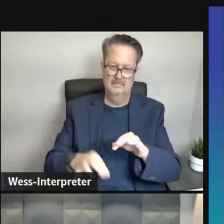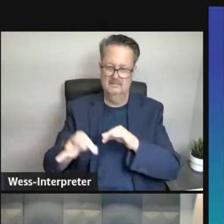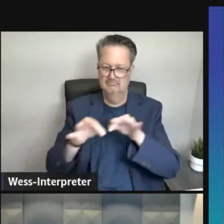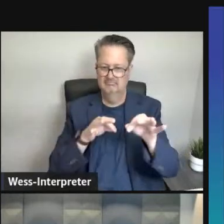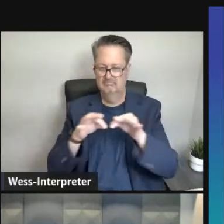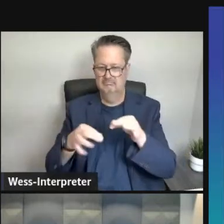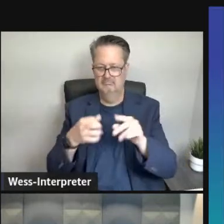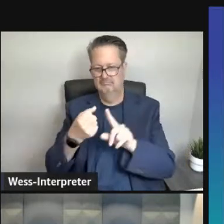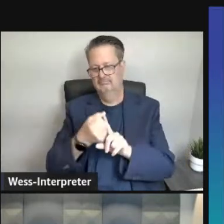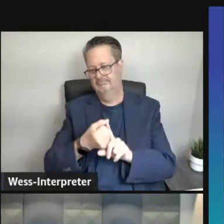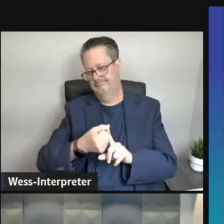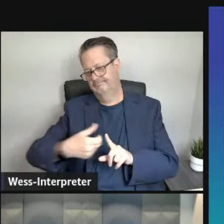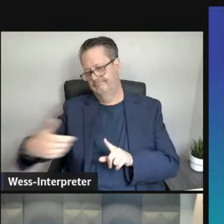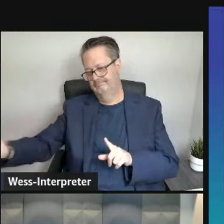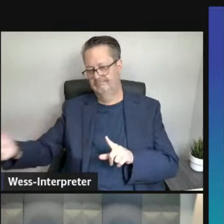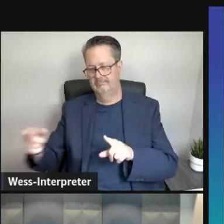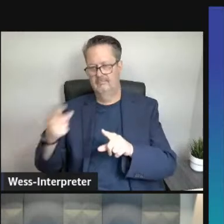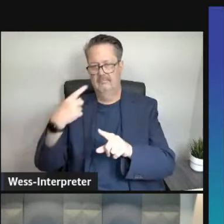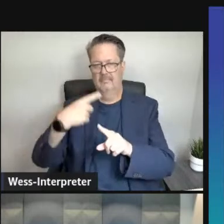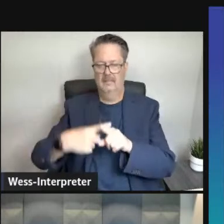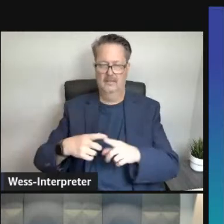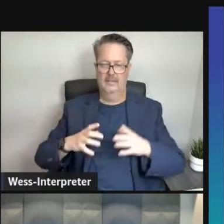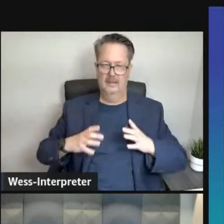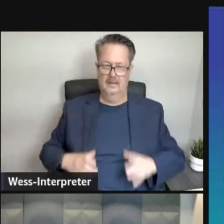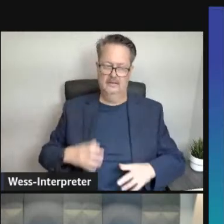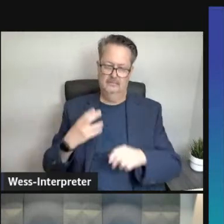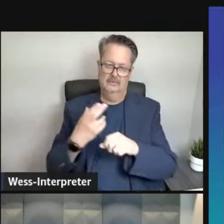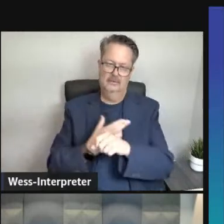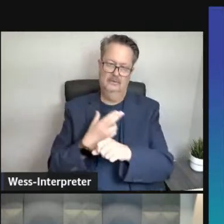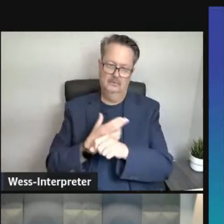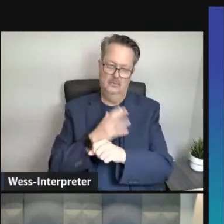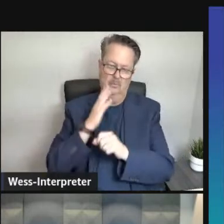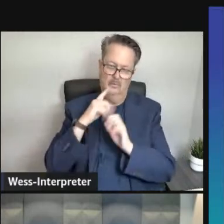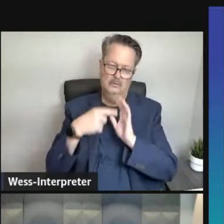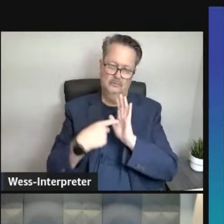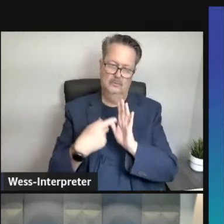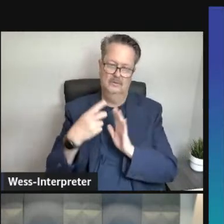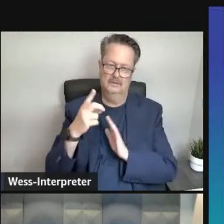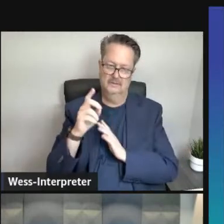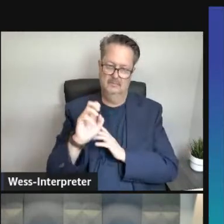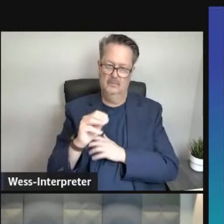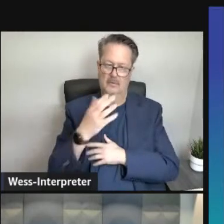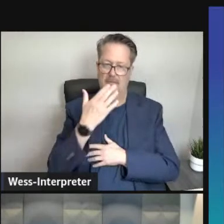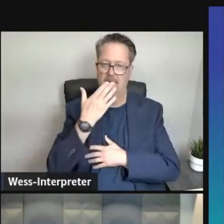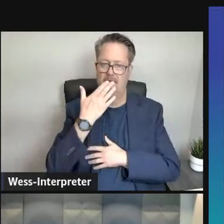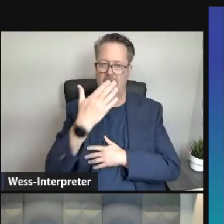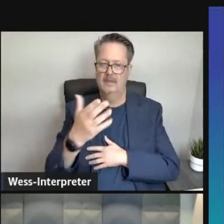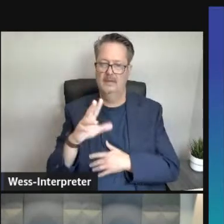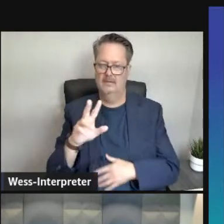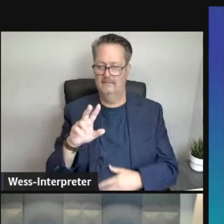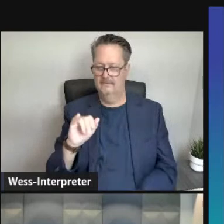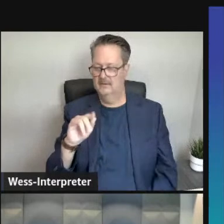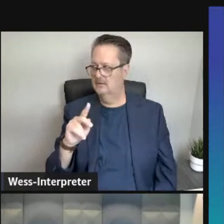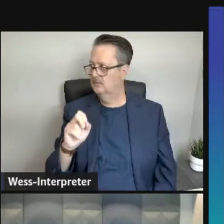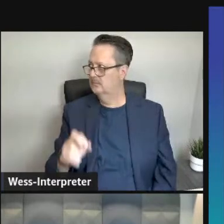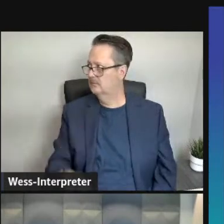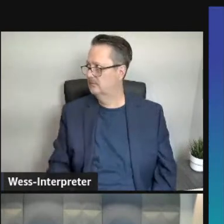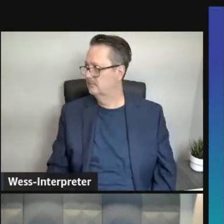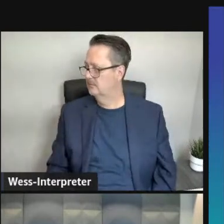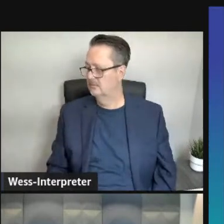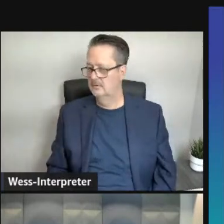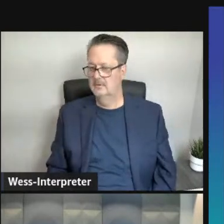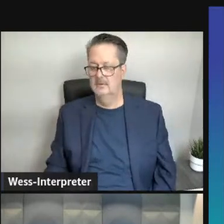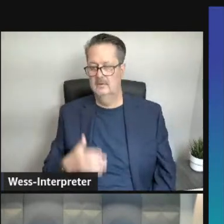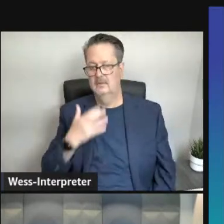architecture, and also the customer use cases, and that follows the demo as well. Thank you. Victor, with you. Yeah,